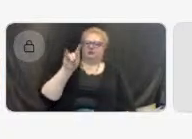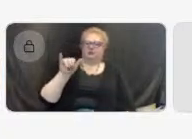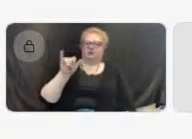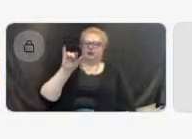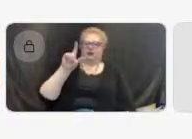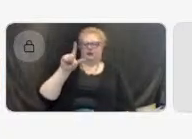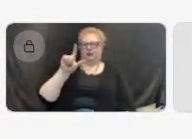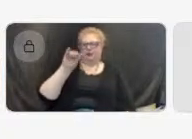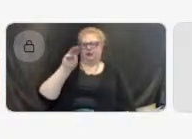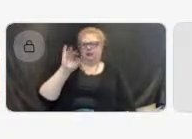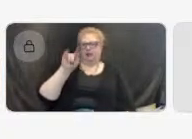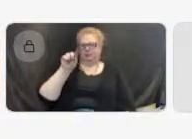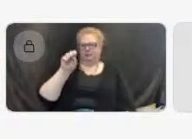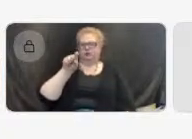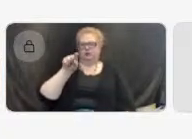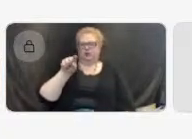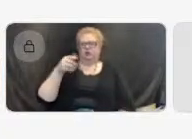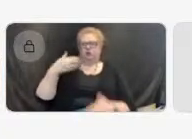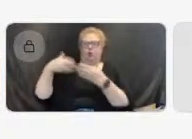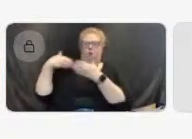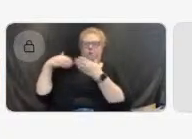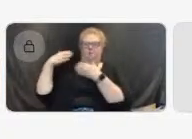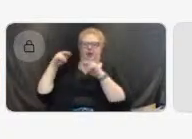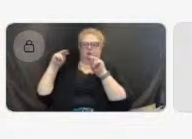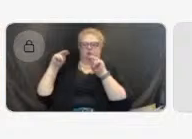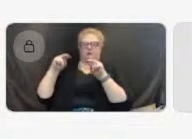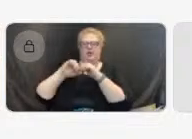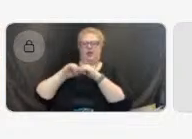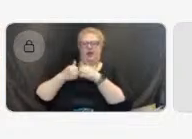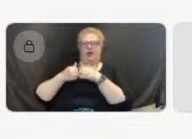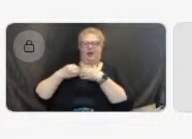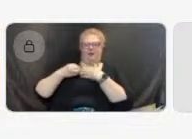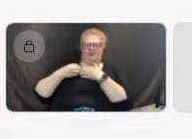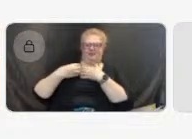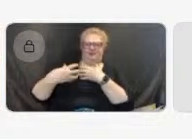years to see how they've extended, it's never a